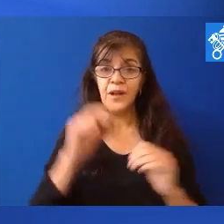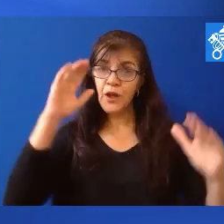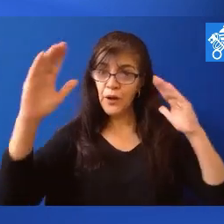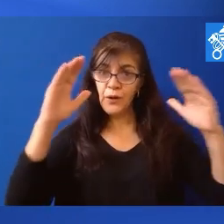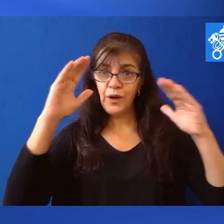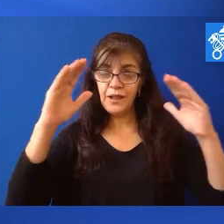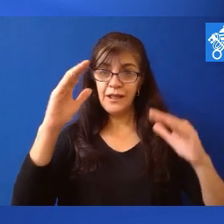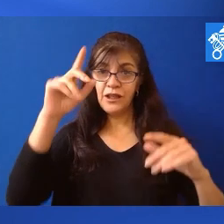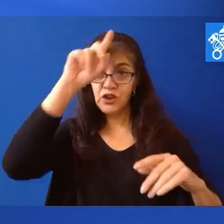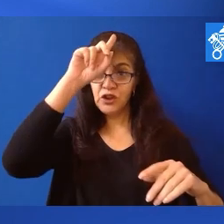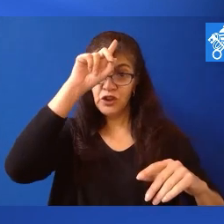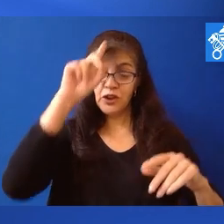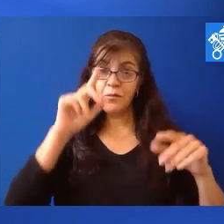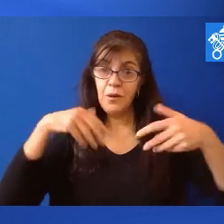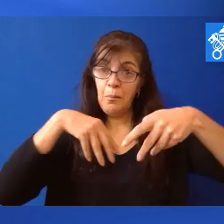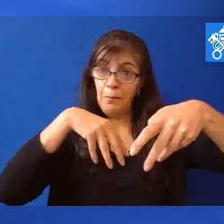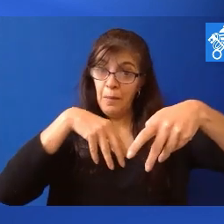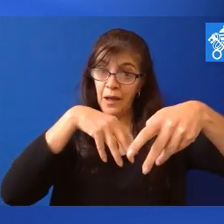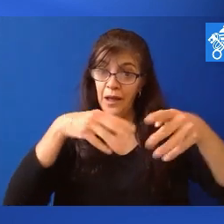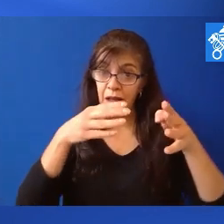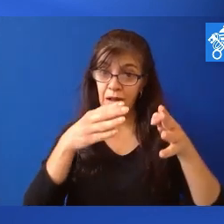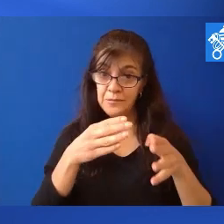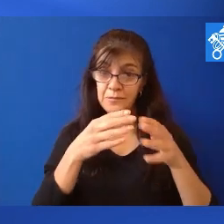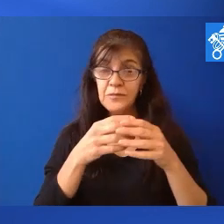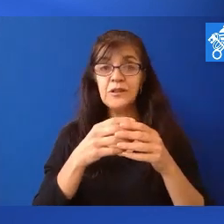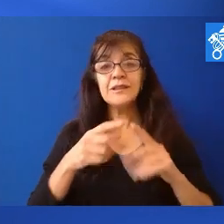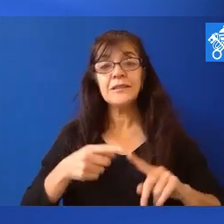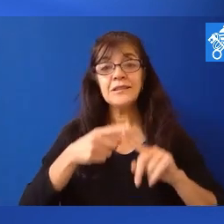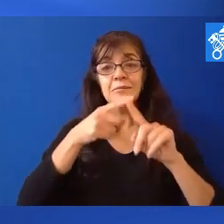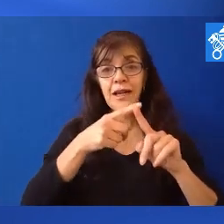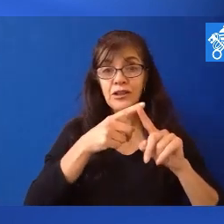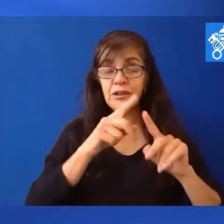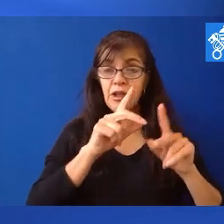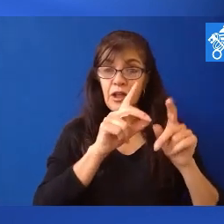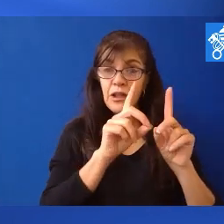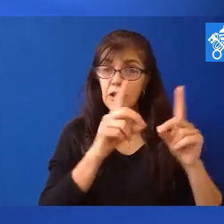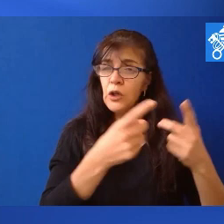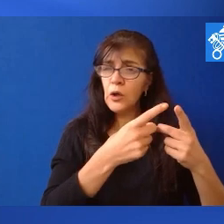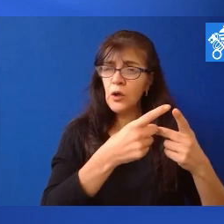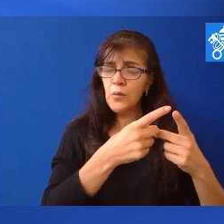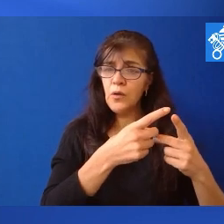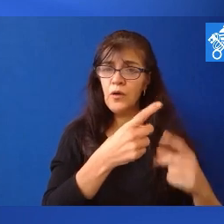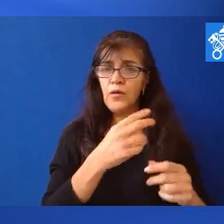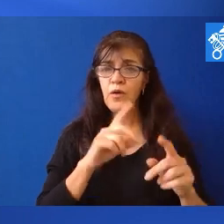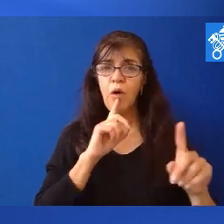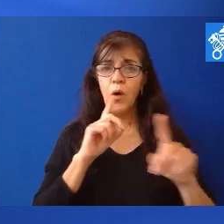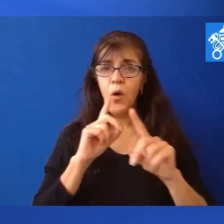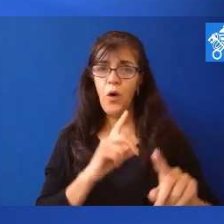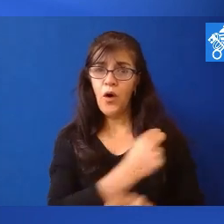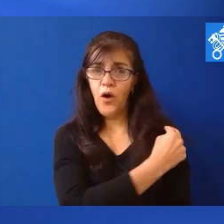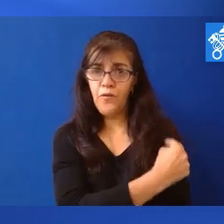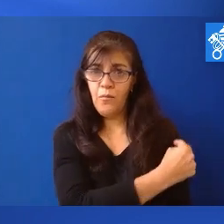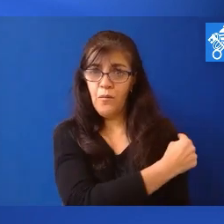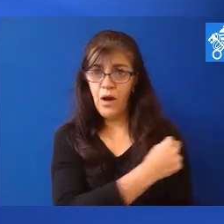I cordially greet the German-speaking pilgrims, especially the delegates from the Order of Malta